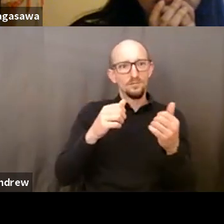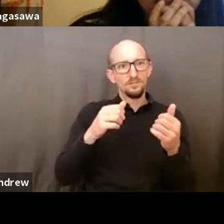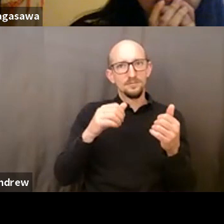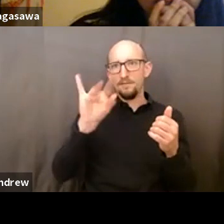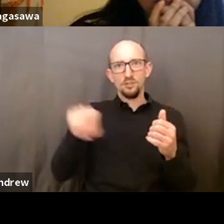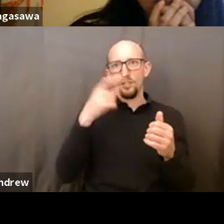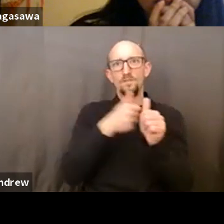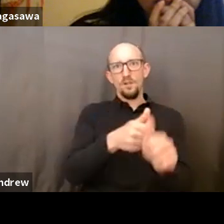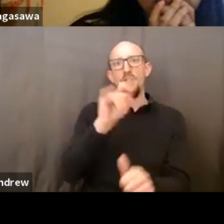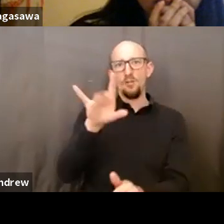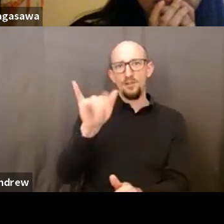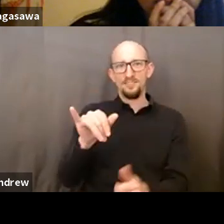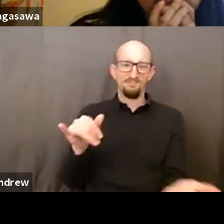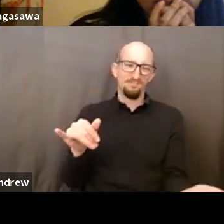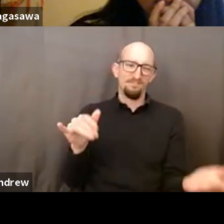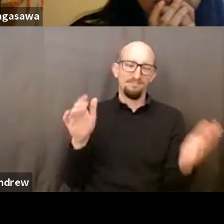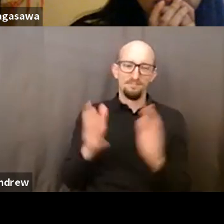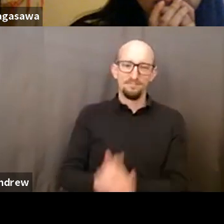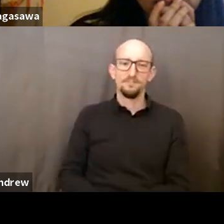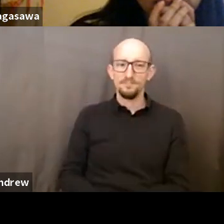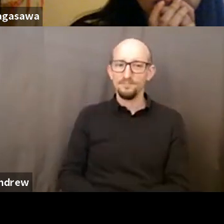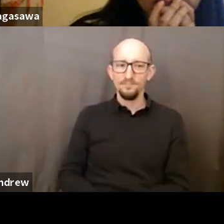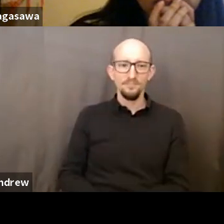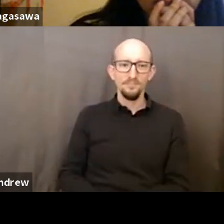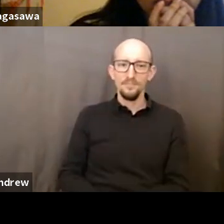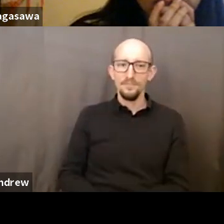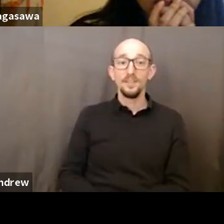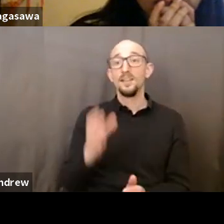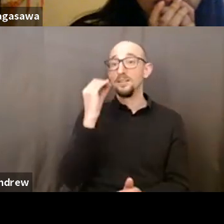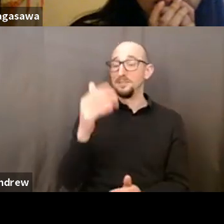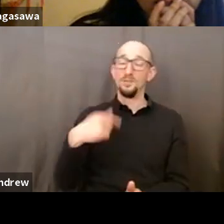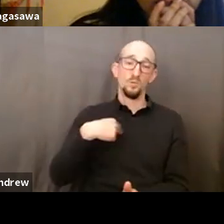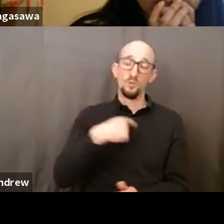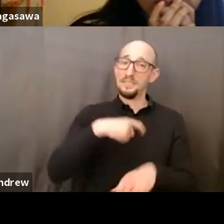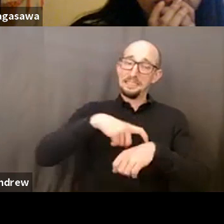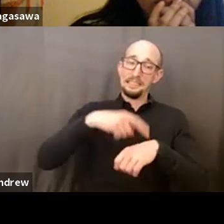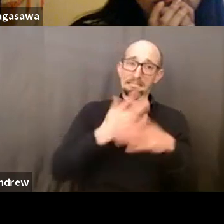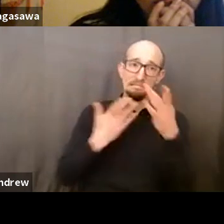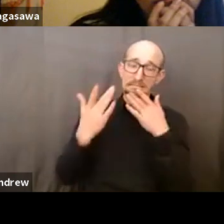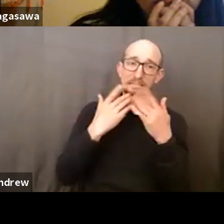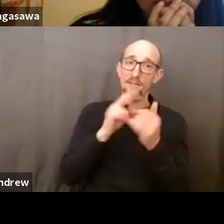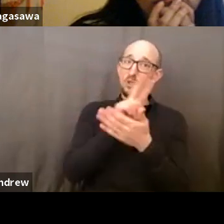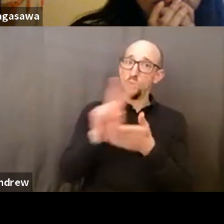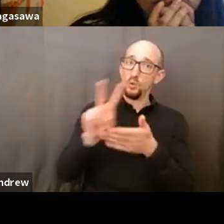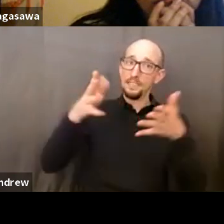So, you know, we have 2 short weeks left if we're trying to meet our June 9th deadline.